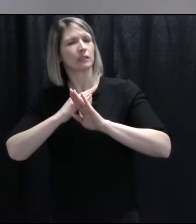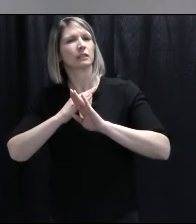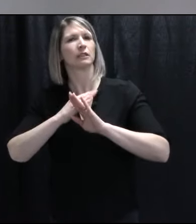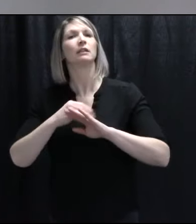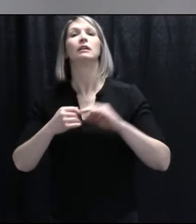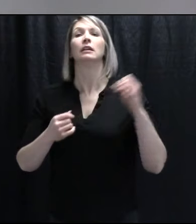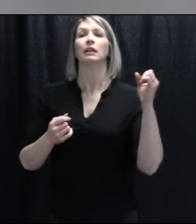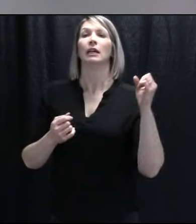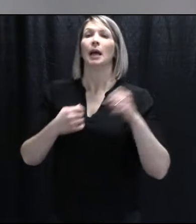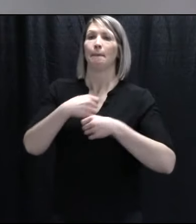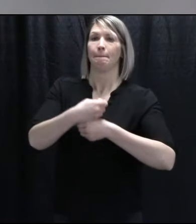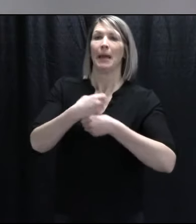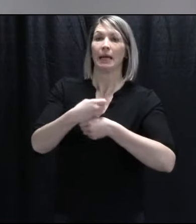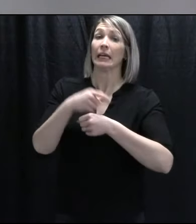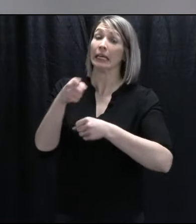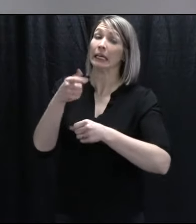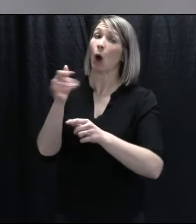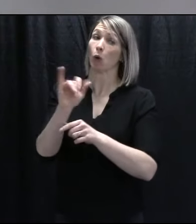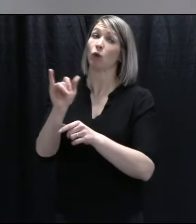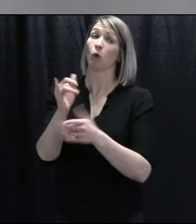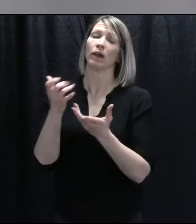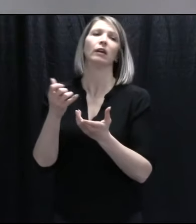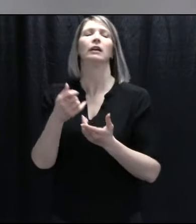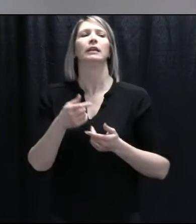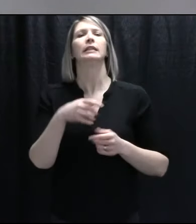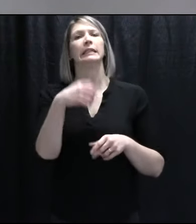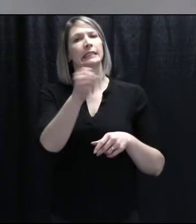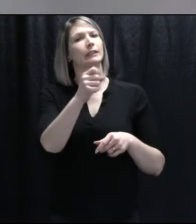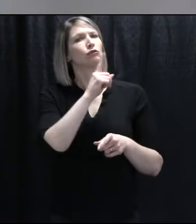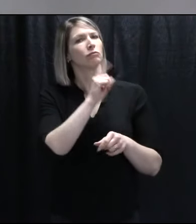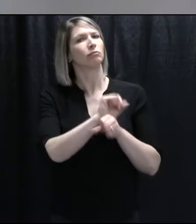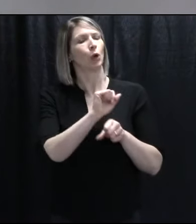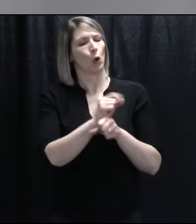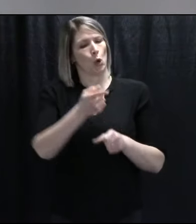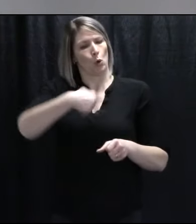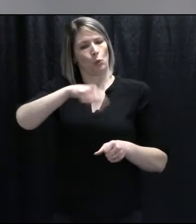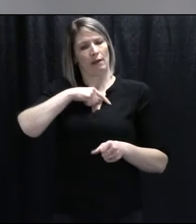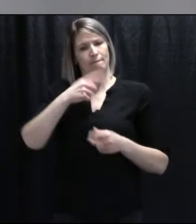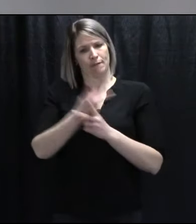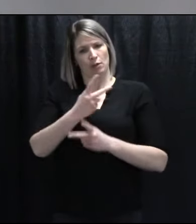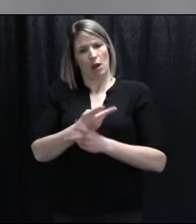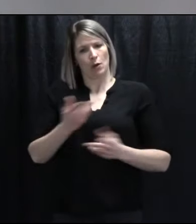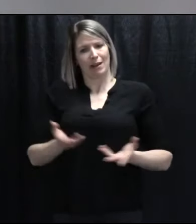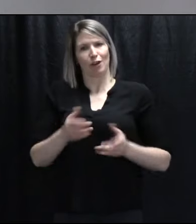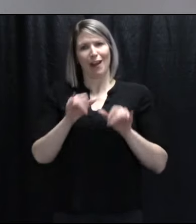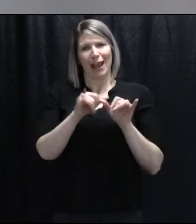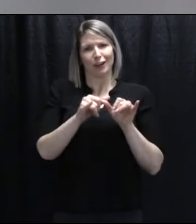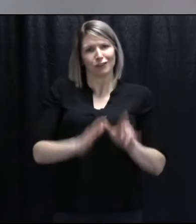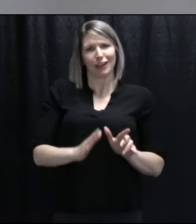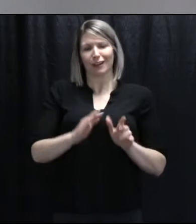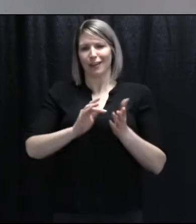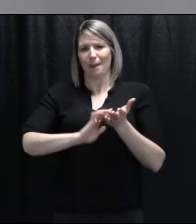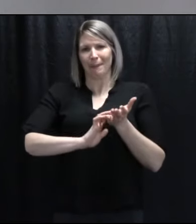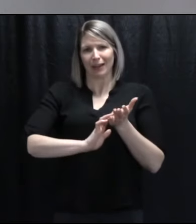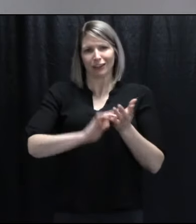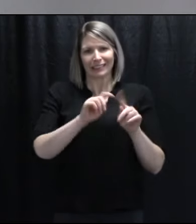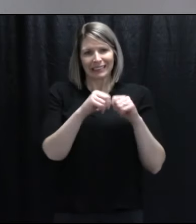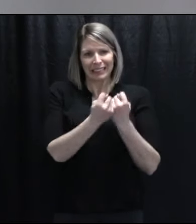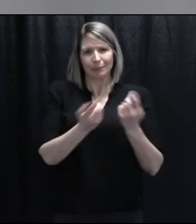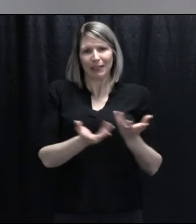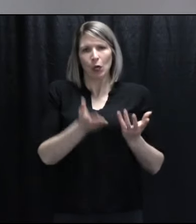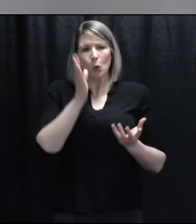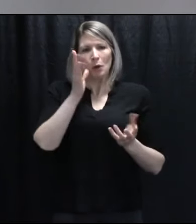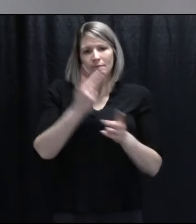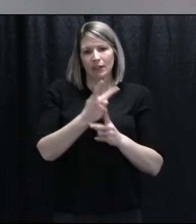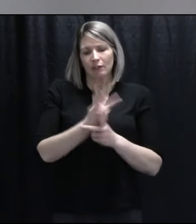entrepreneurs within Newfoundland and Labrador to look at options to repurpose manufacturing equipment to manufacture